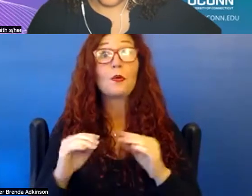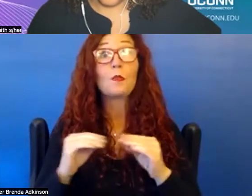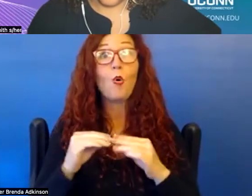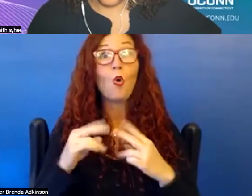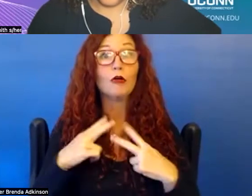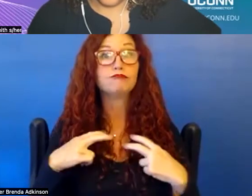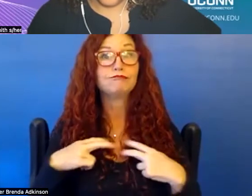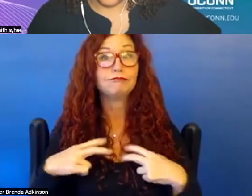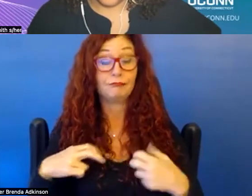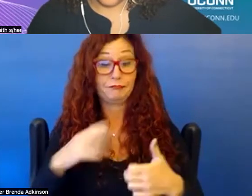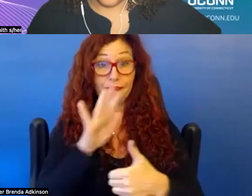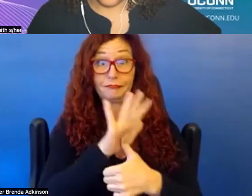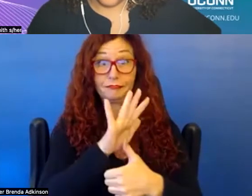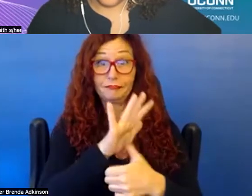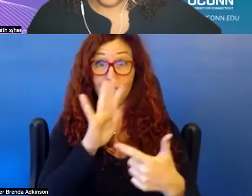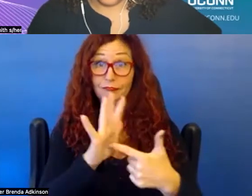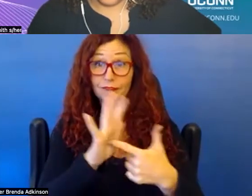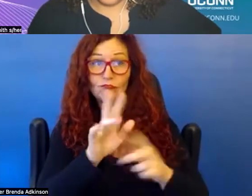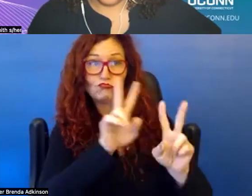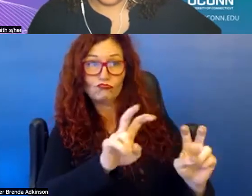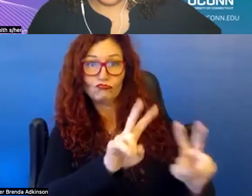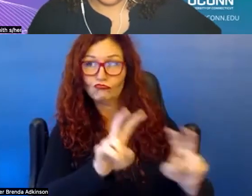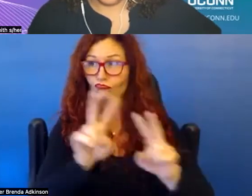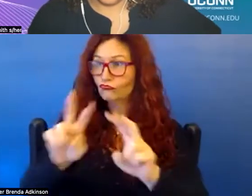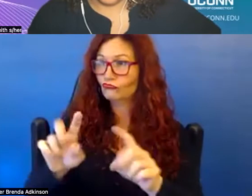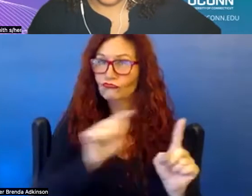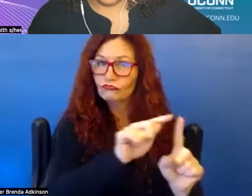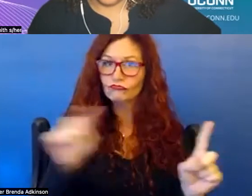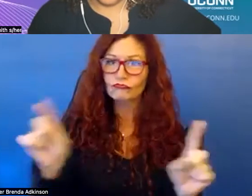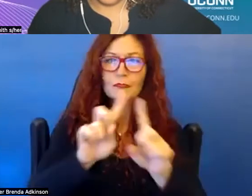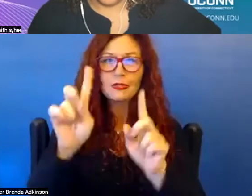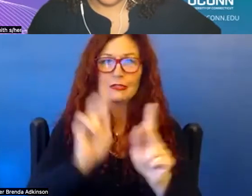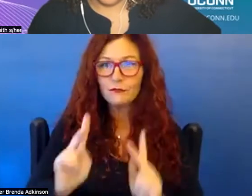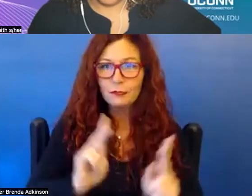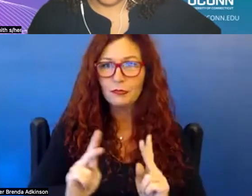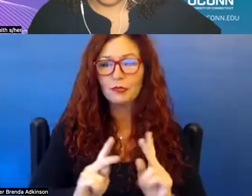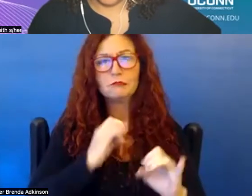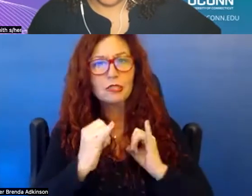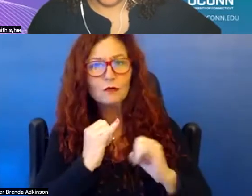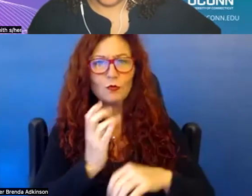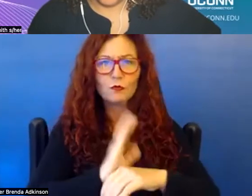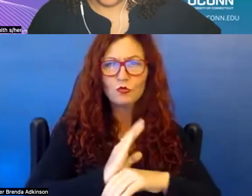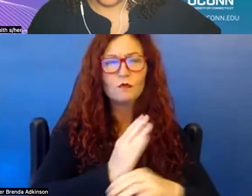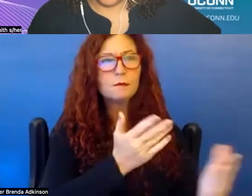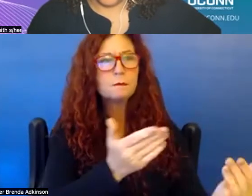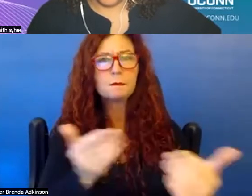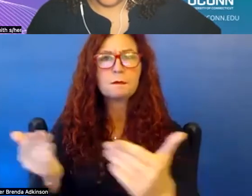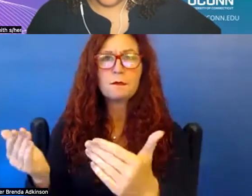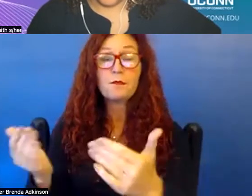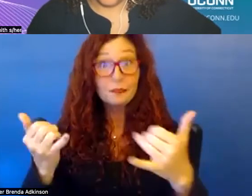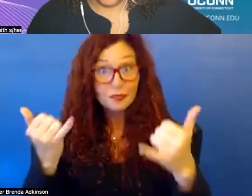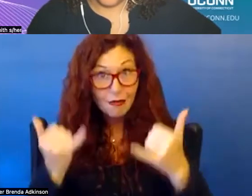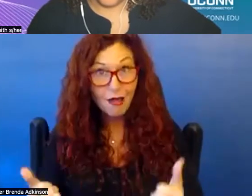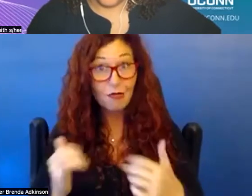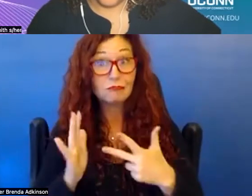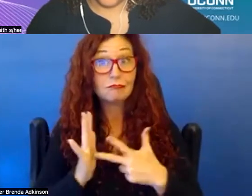comfort zone in terms of getting the voices of others and looking at my journey as a survivor and as an